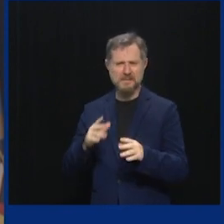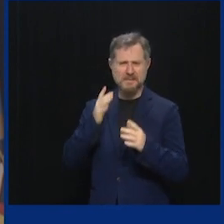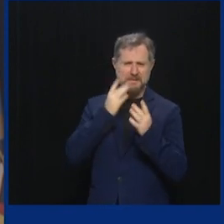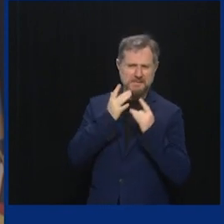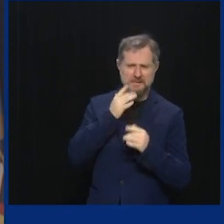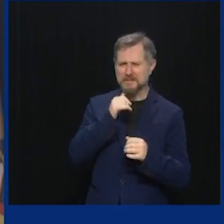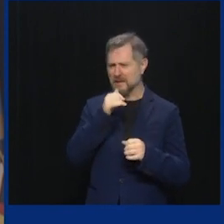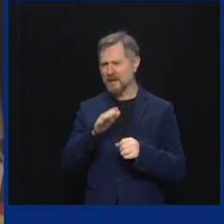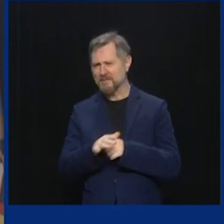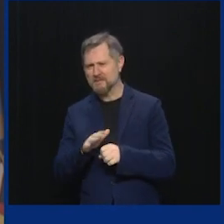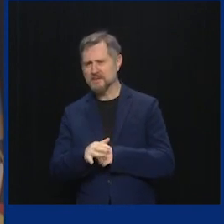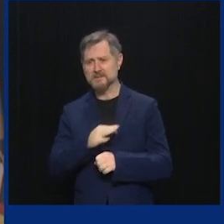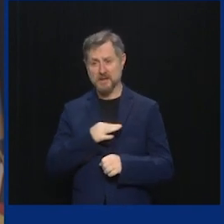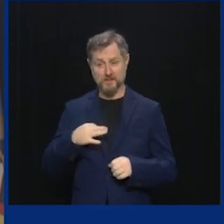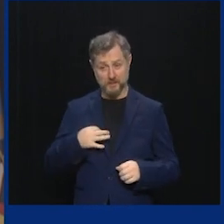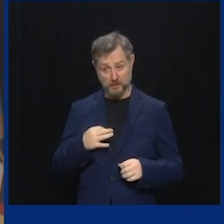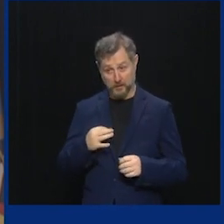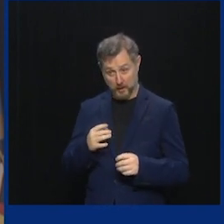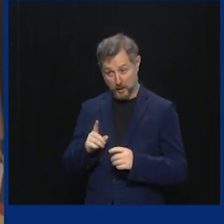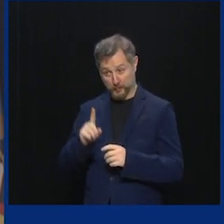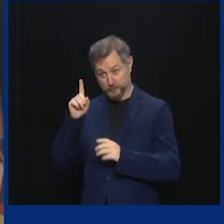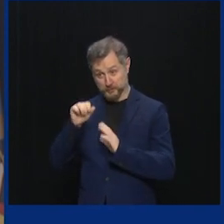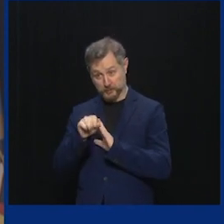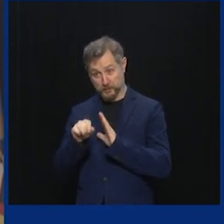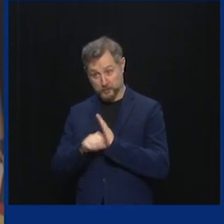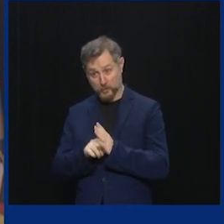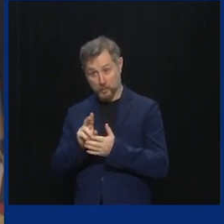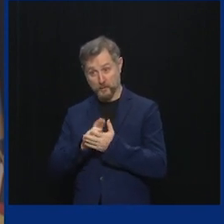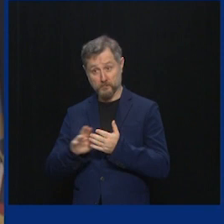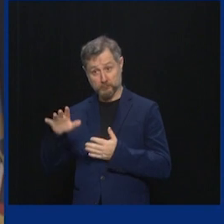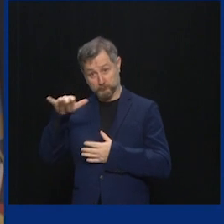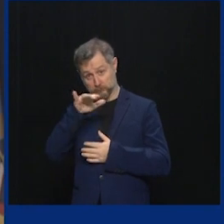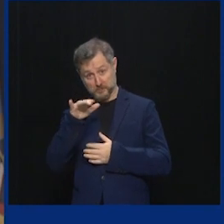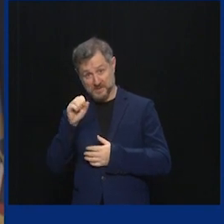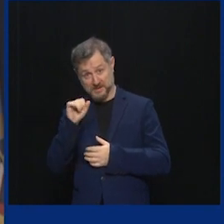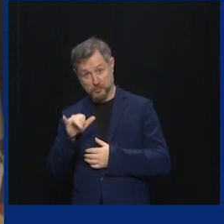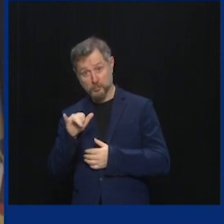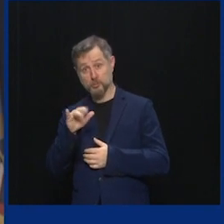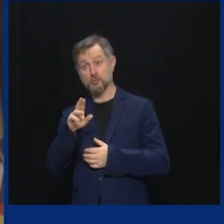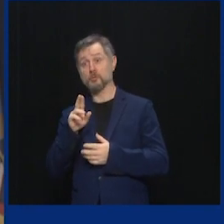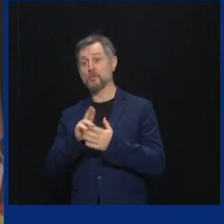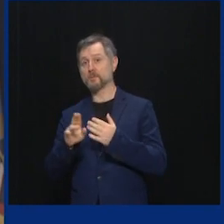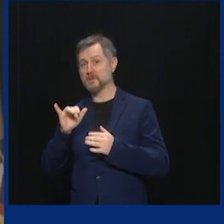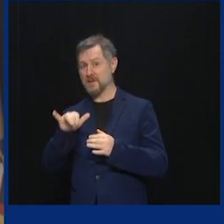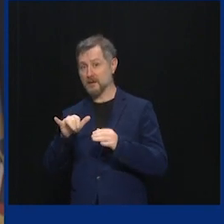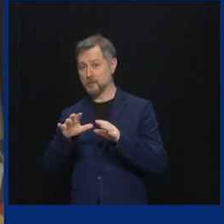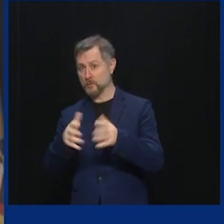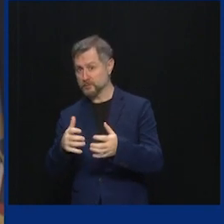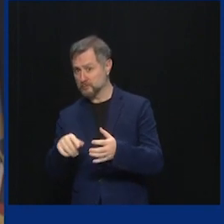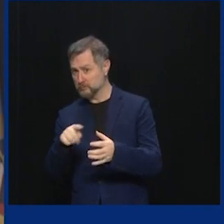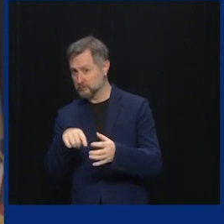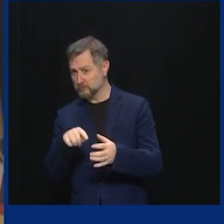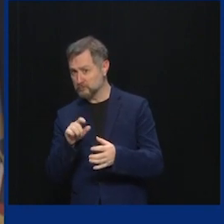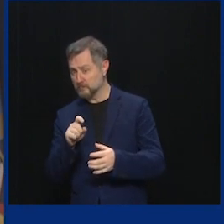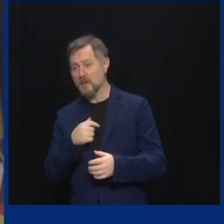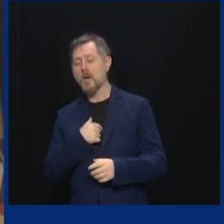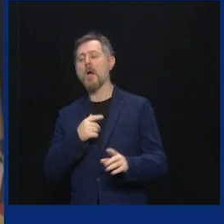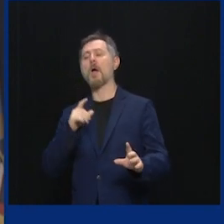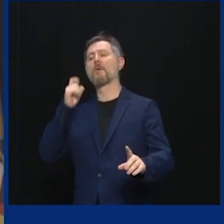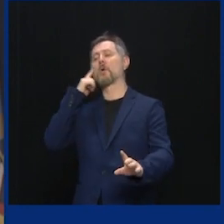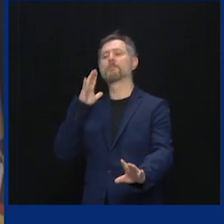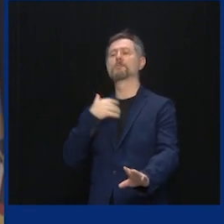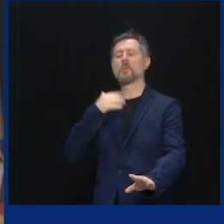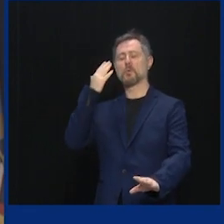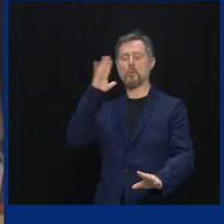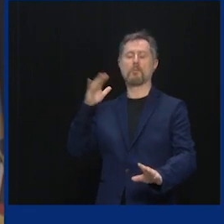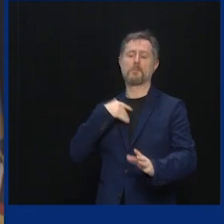Is Upstate University Hospital in Syracuse one of those hospitals? Let me check on that. I don't have the list right in front of me.